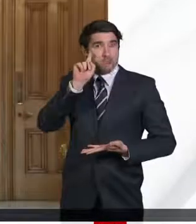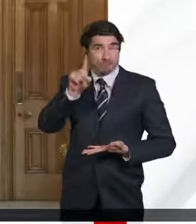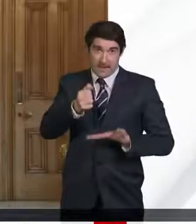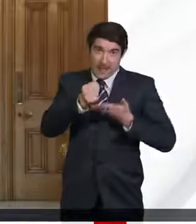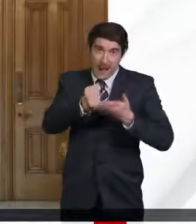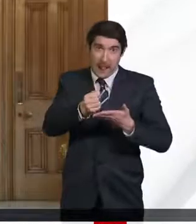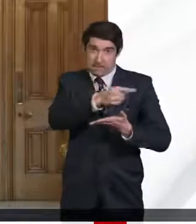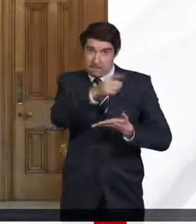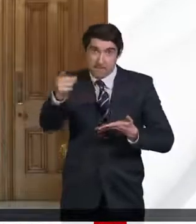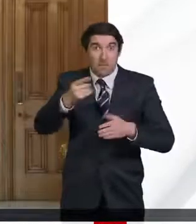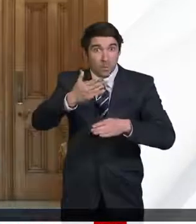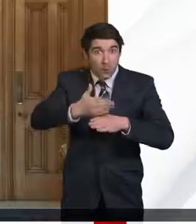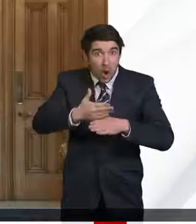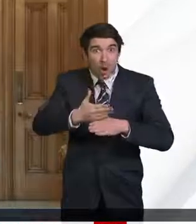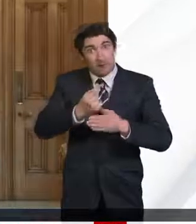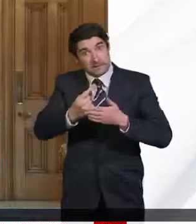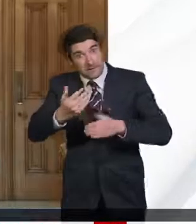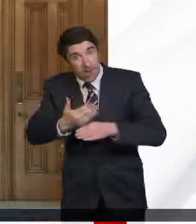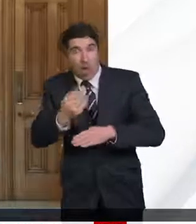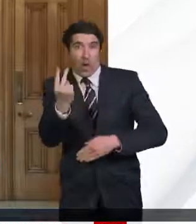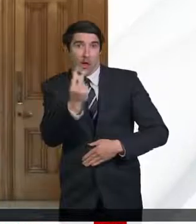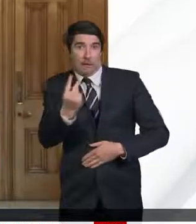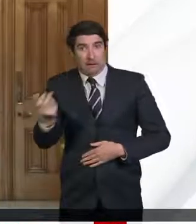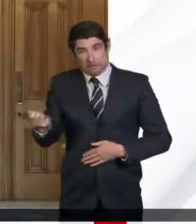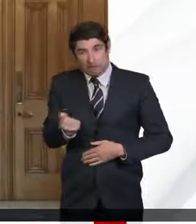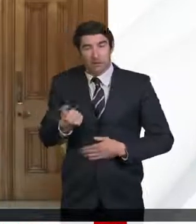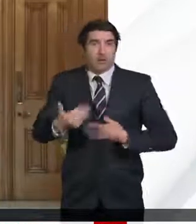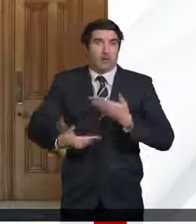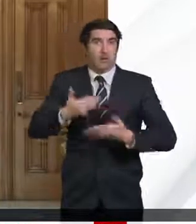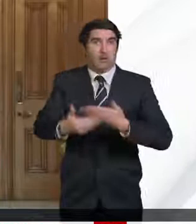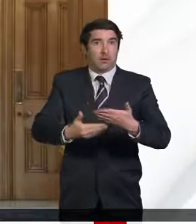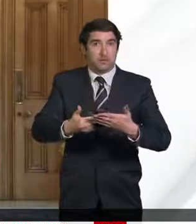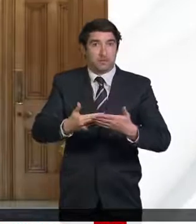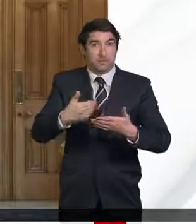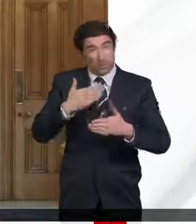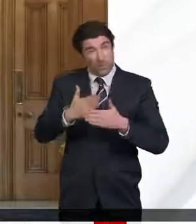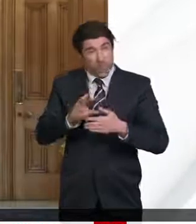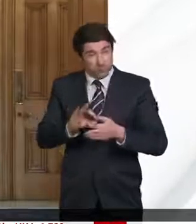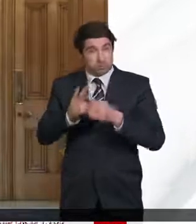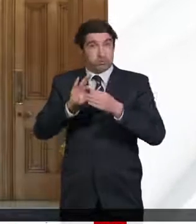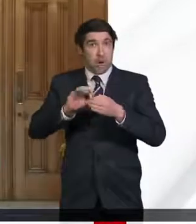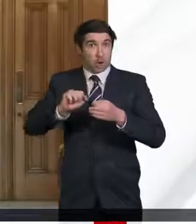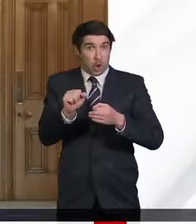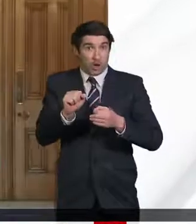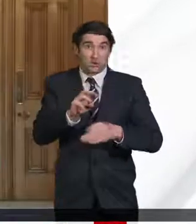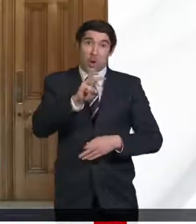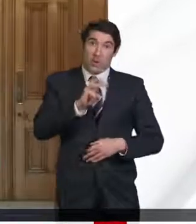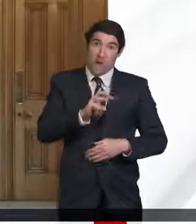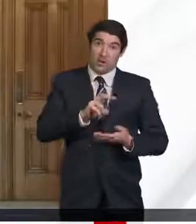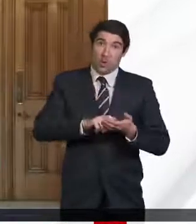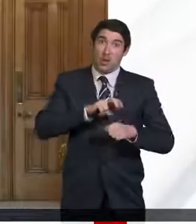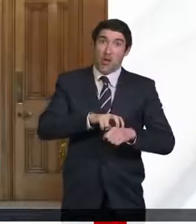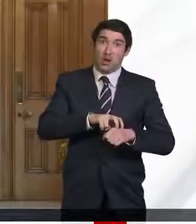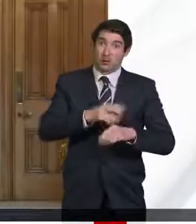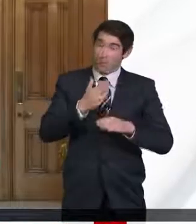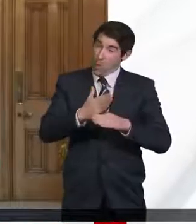to coordinate our response across the United Kingdom, and I'm grateful to them, as I am to the thousands of dedicated public